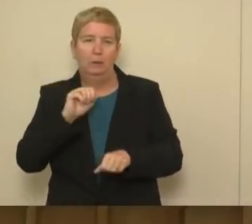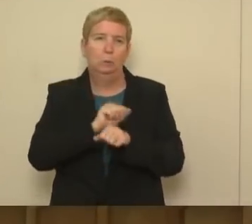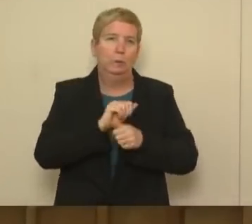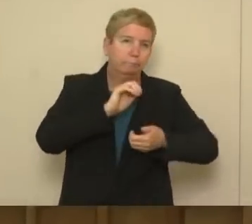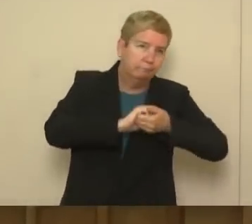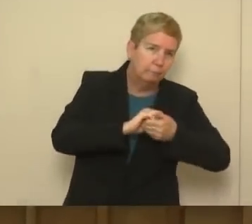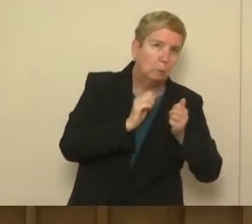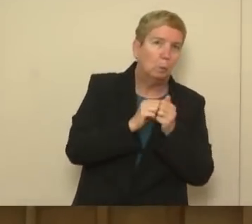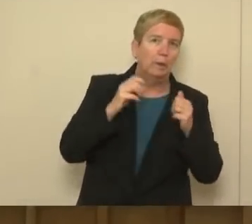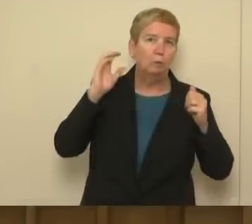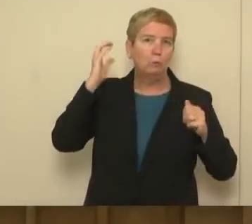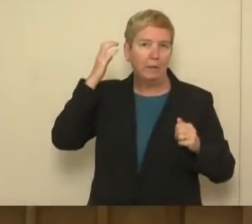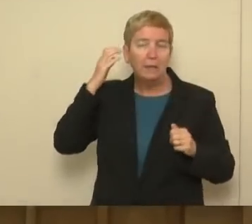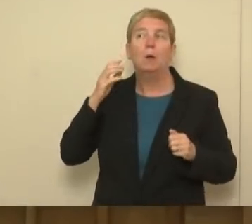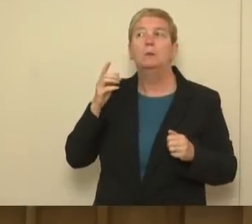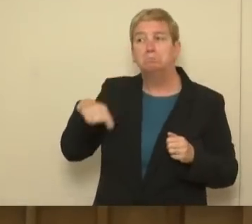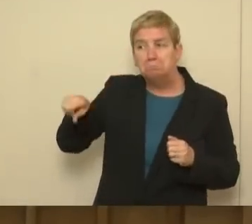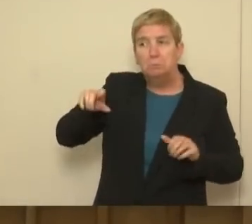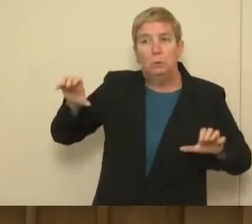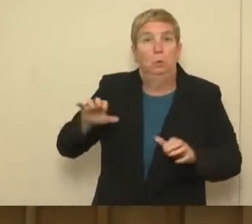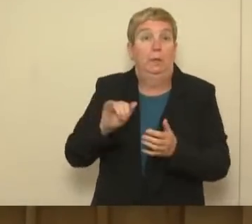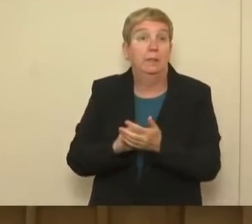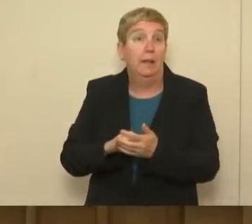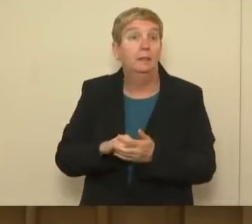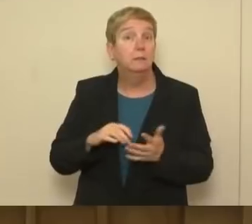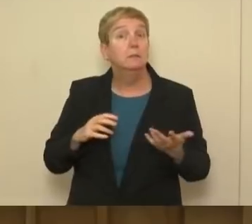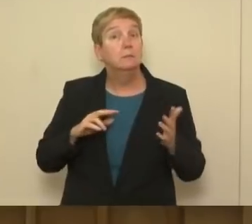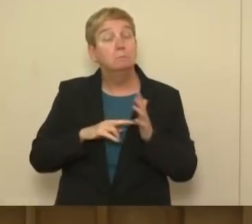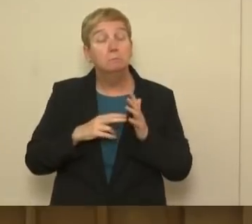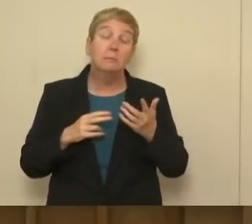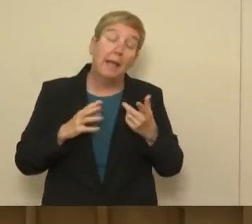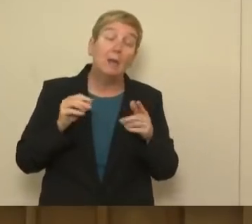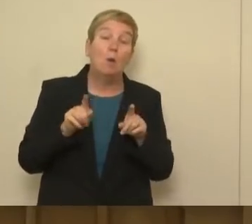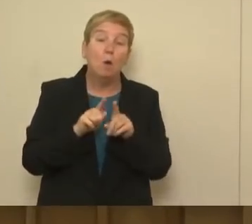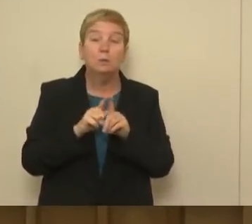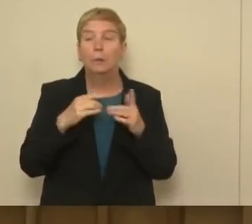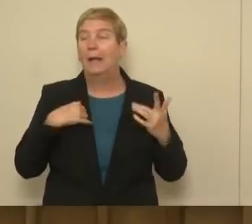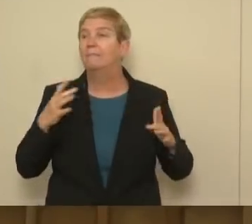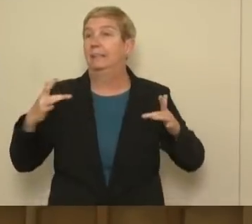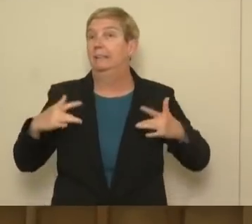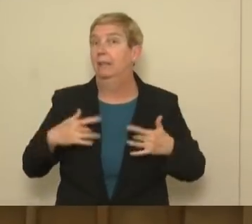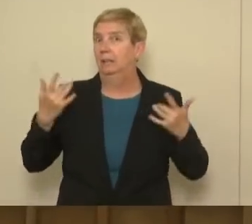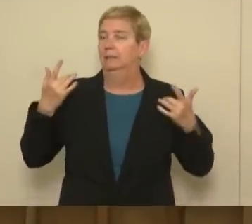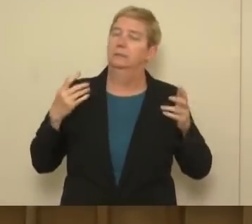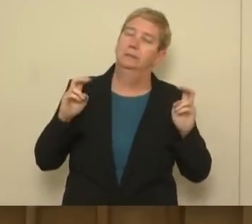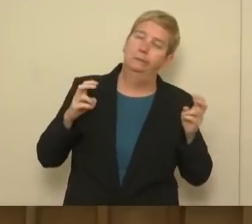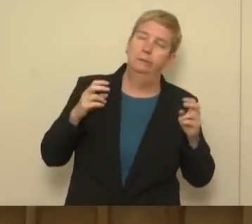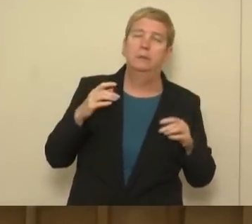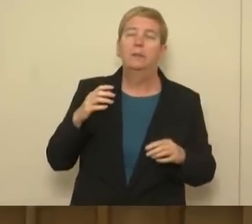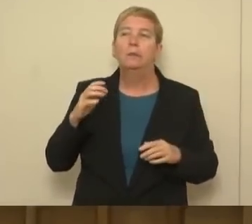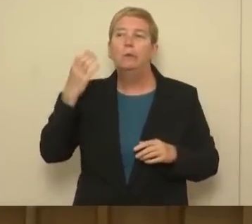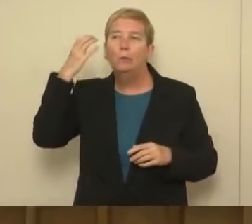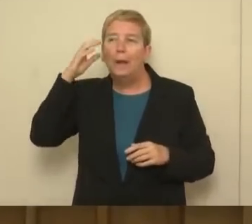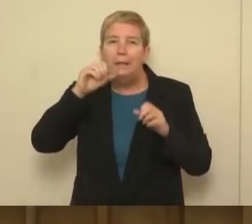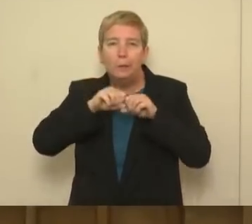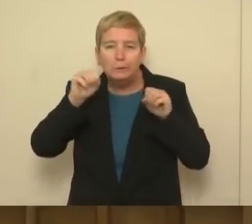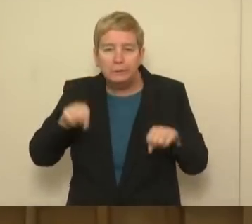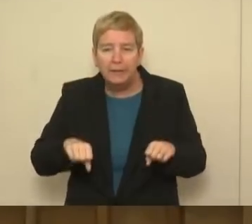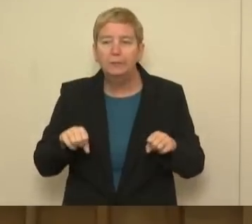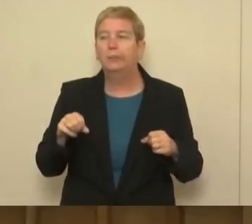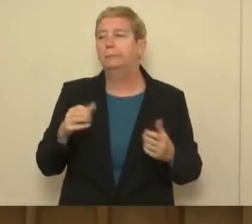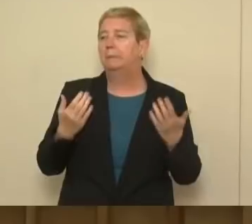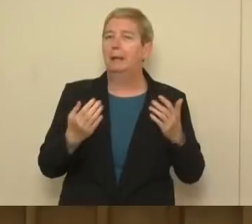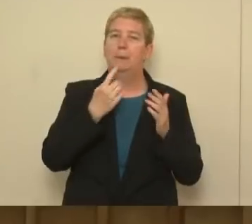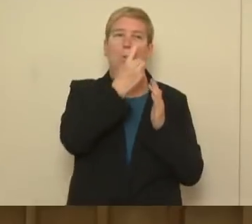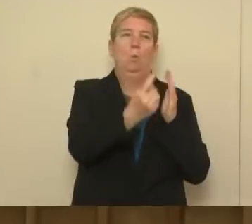those counties have already done that. So again, it would be an event where the radio station for a period of time, maybe